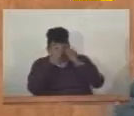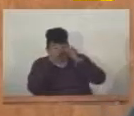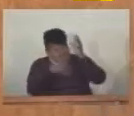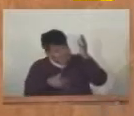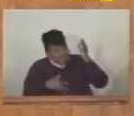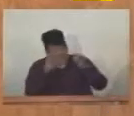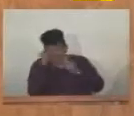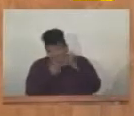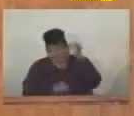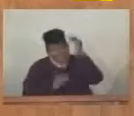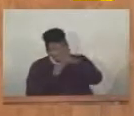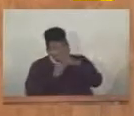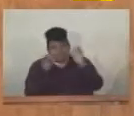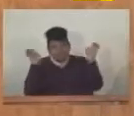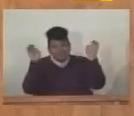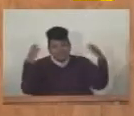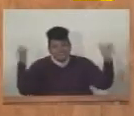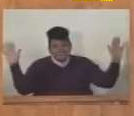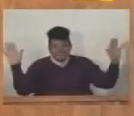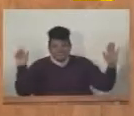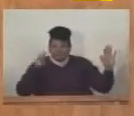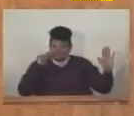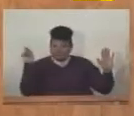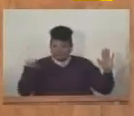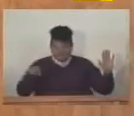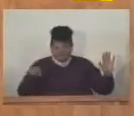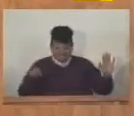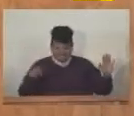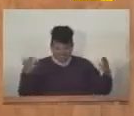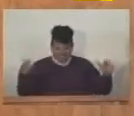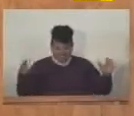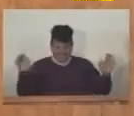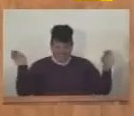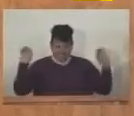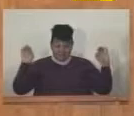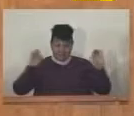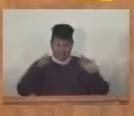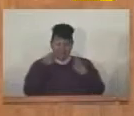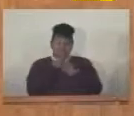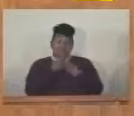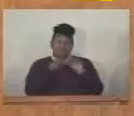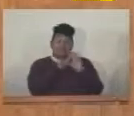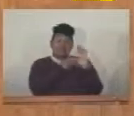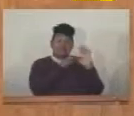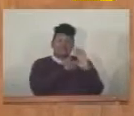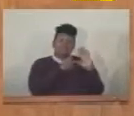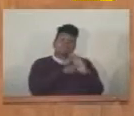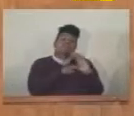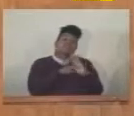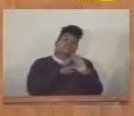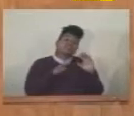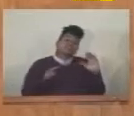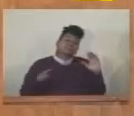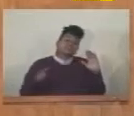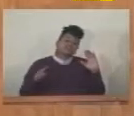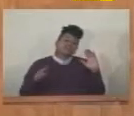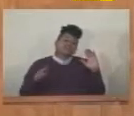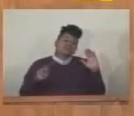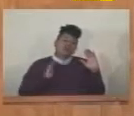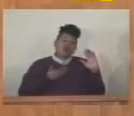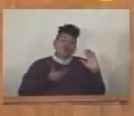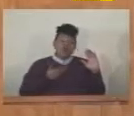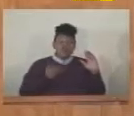And already, the state of emergency is impacting negatively our